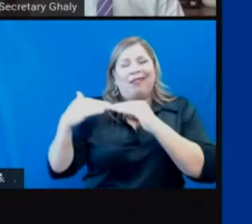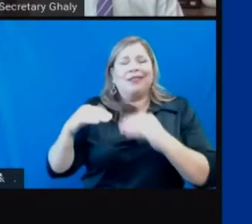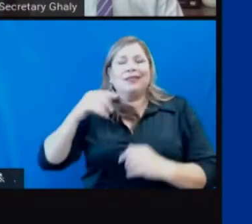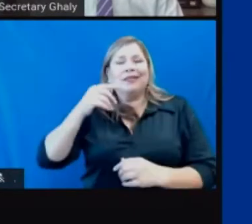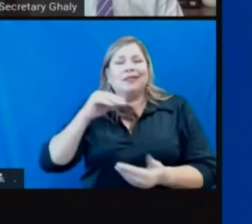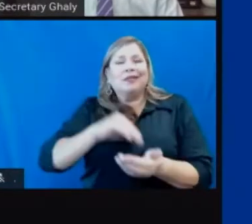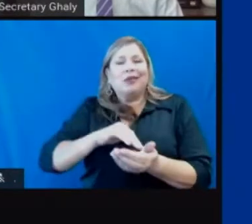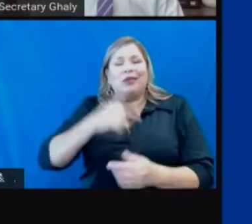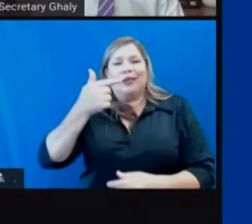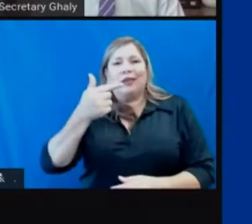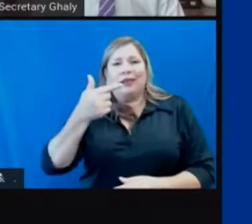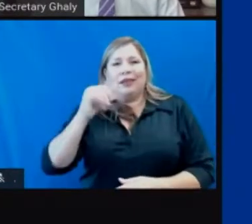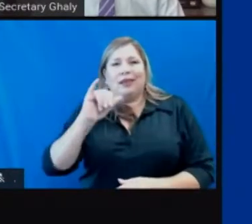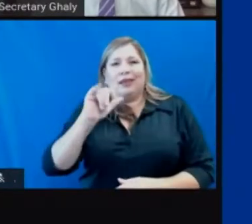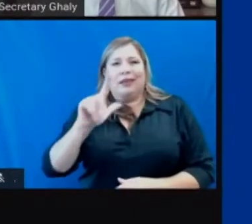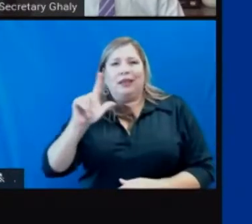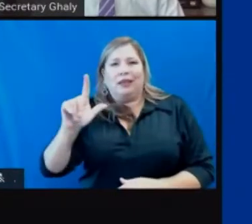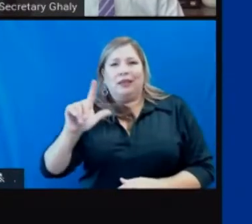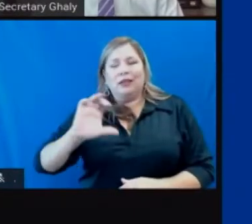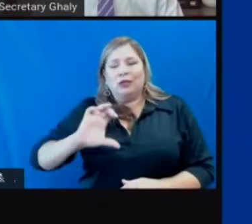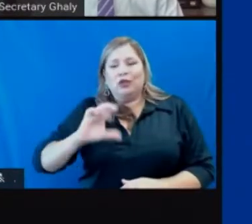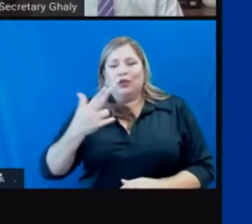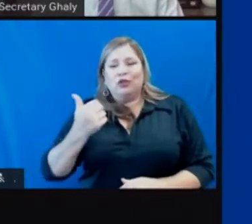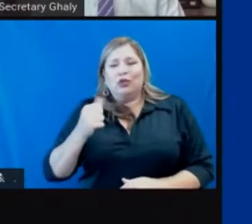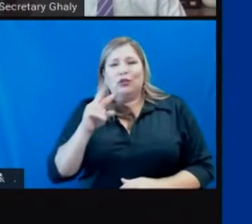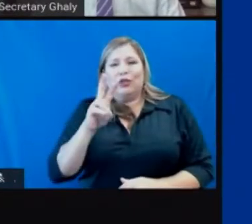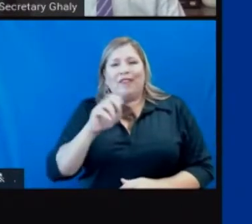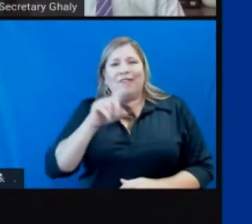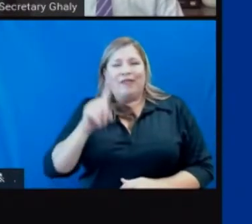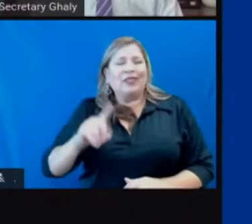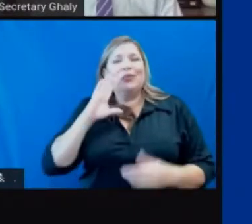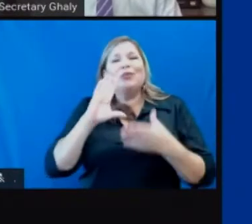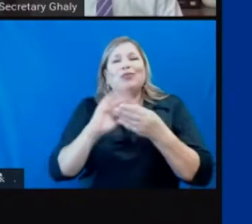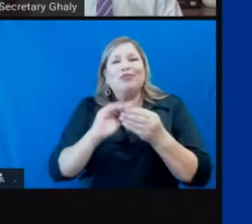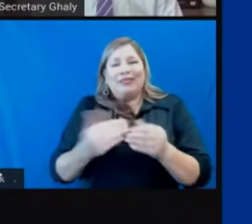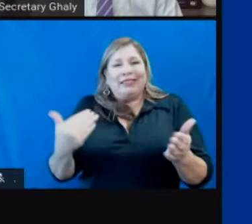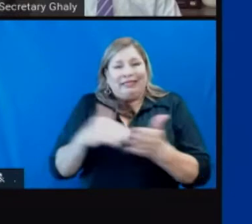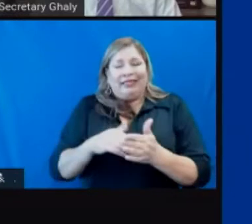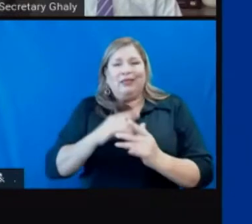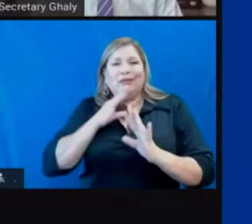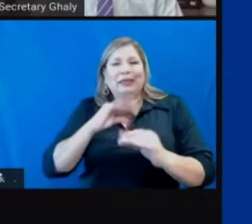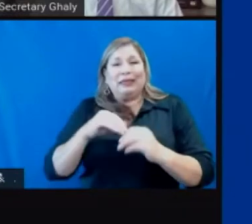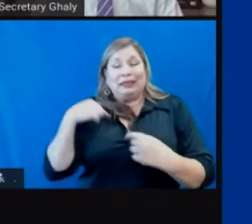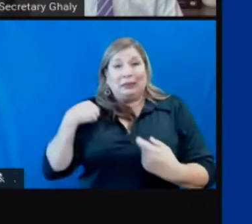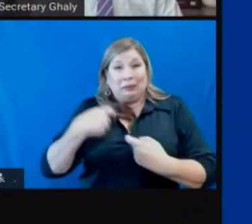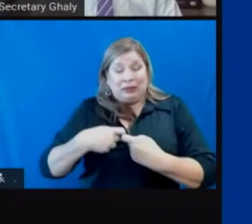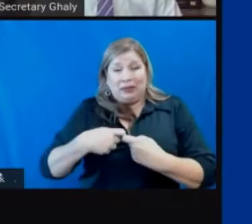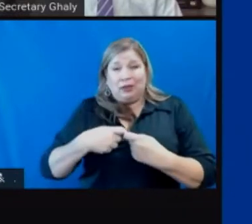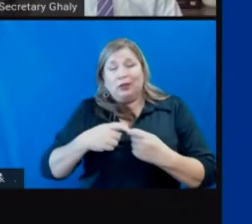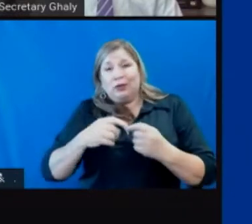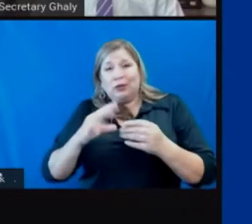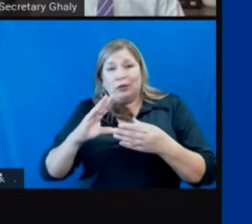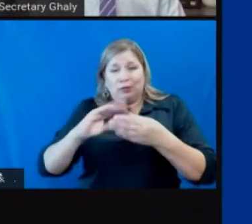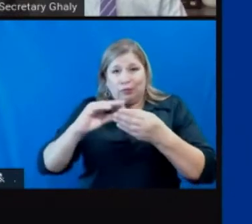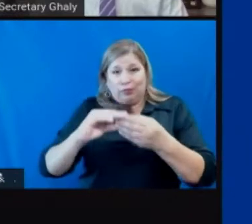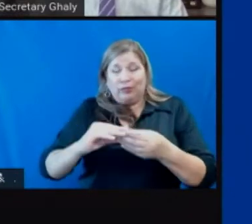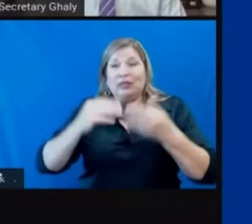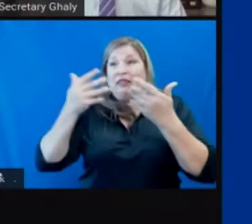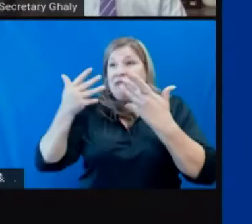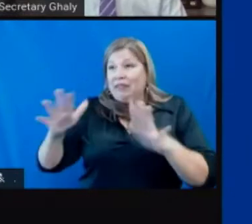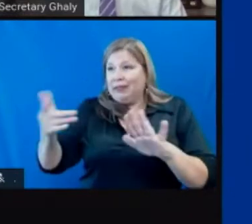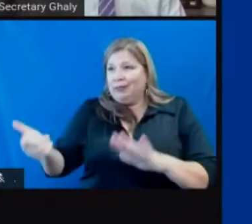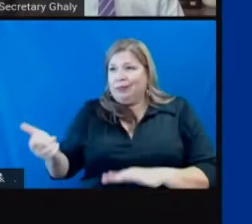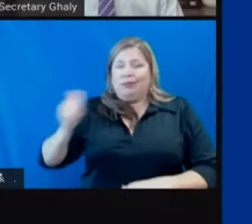Chavez, to share some of the same message here in Spanish. And then when he's done, come back to you, wrap it up, and take as